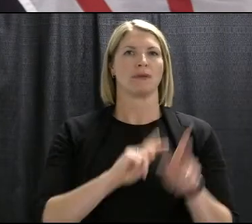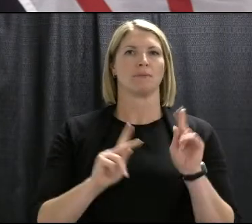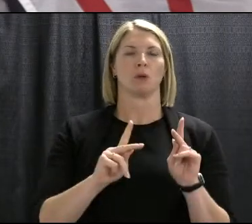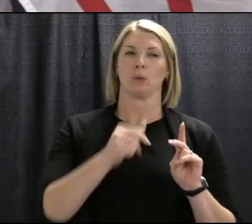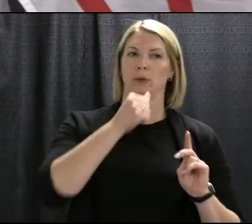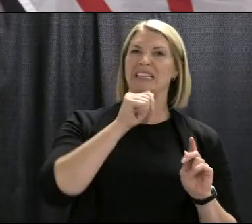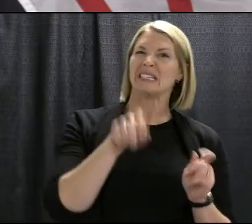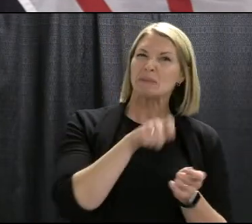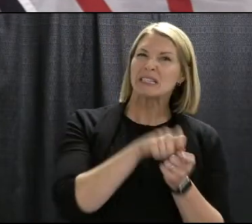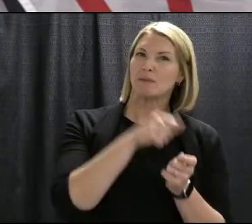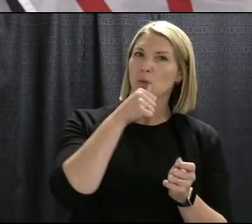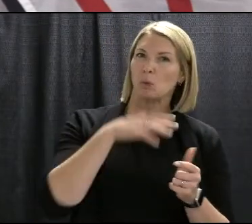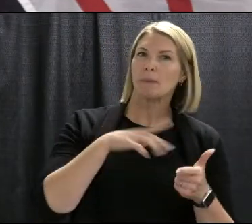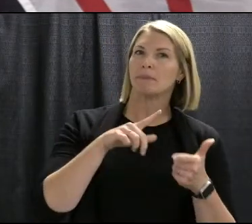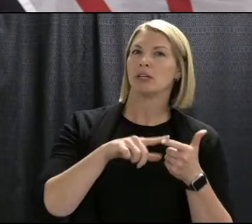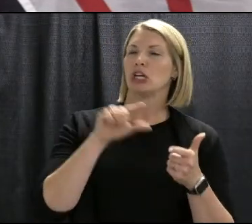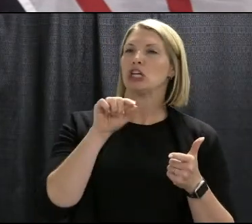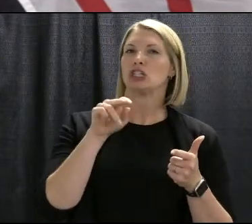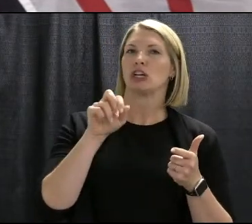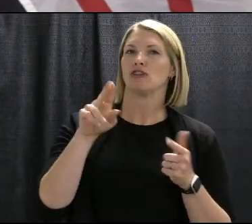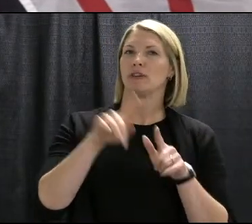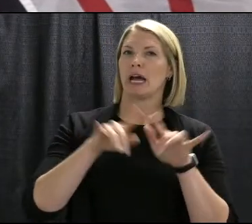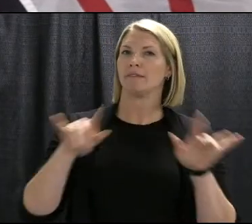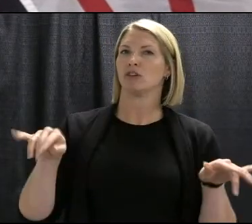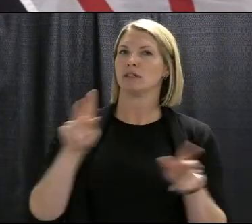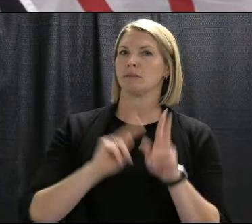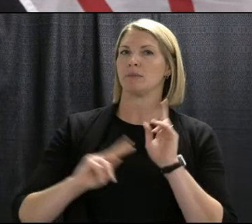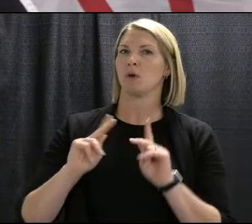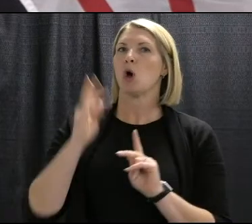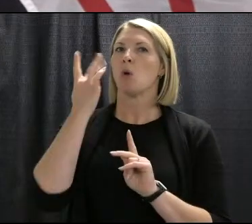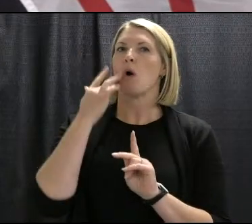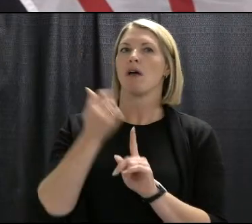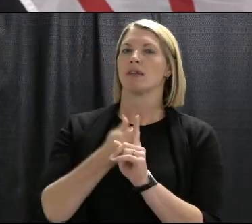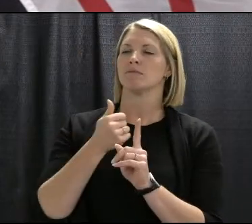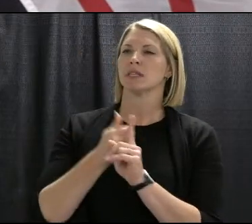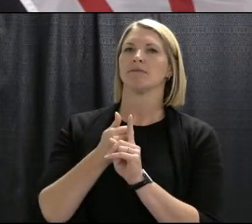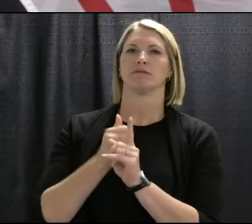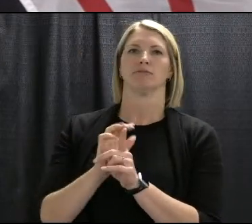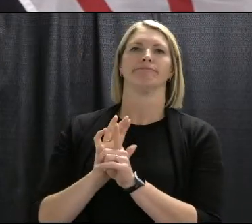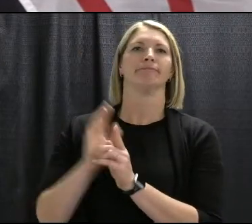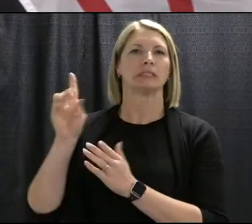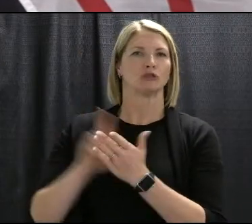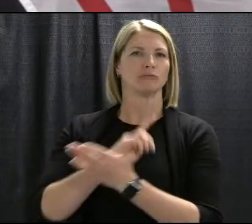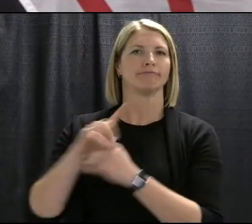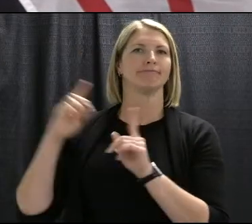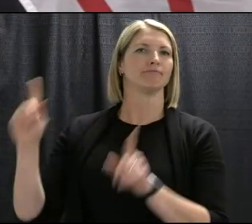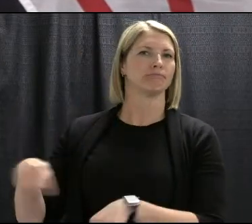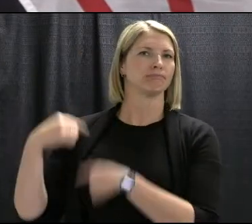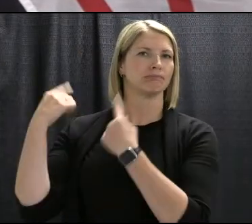people and populations who have faced systemic biases and unfair compensation practices.